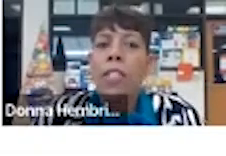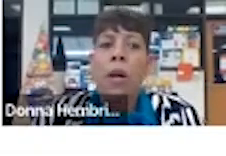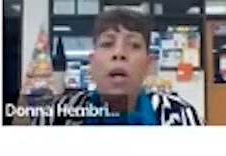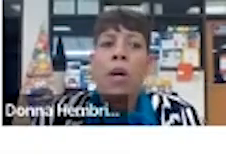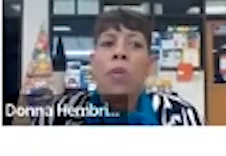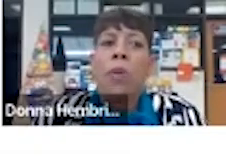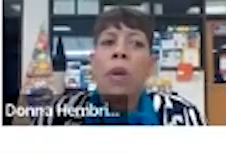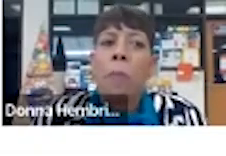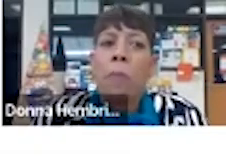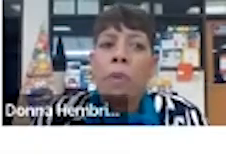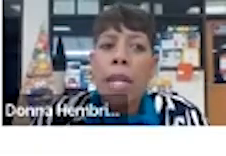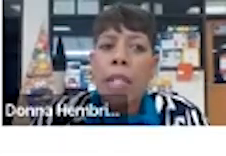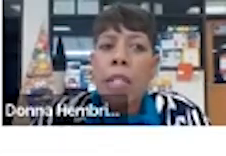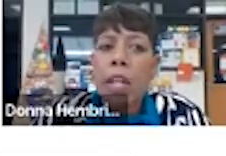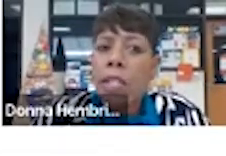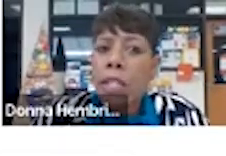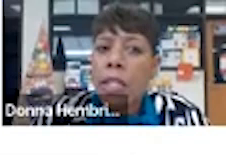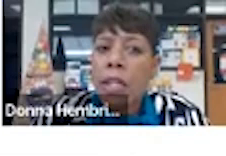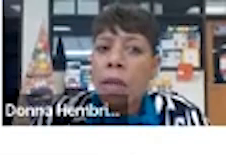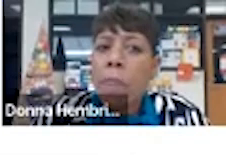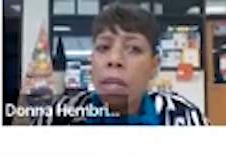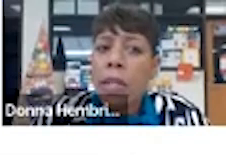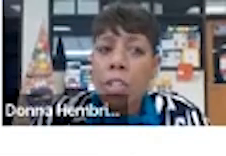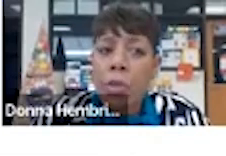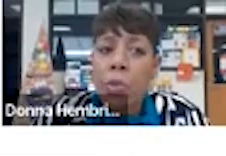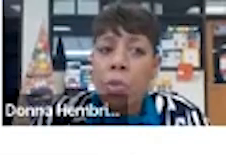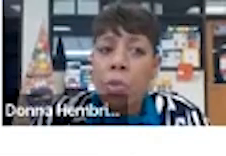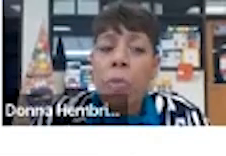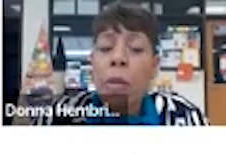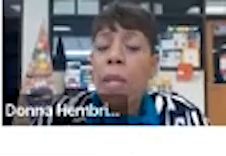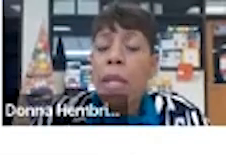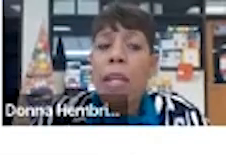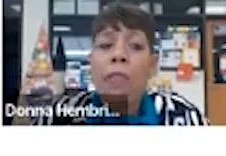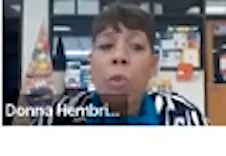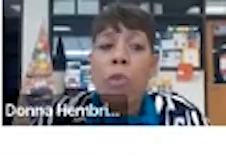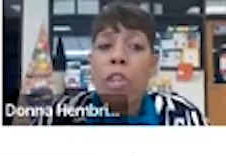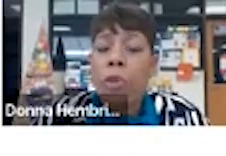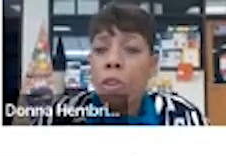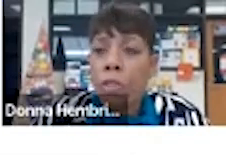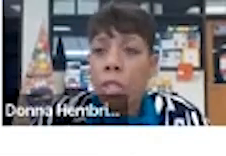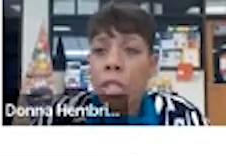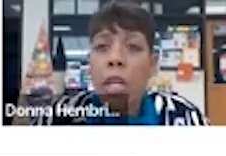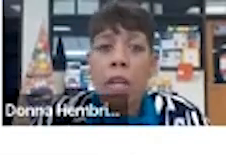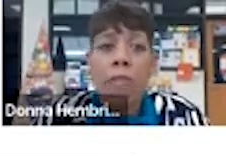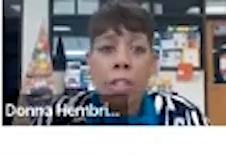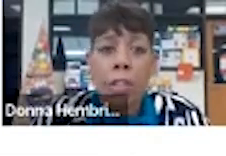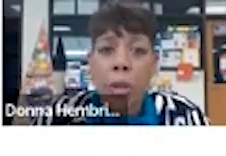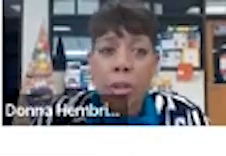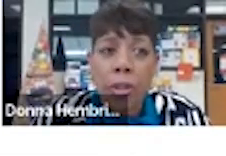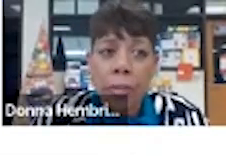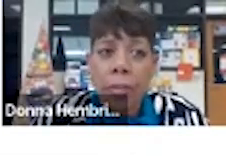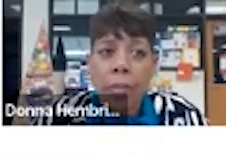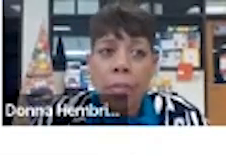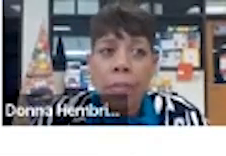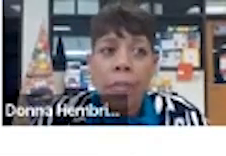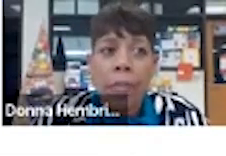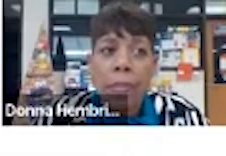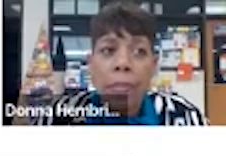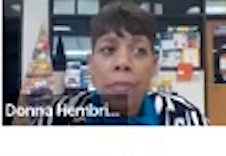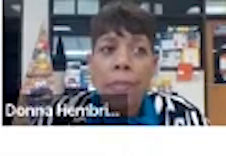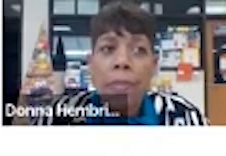For baseball, Brandon Garcia and Benton Jones will be playing for the University of Lynchburg.